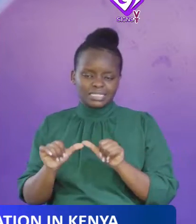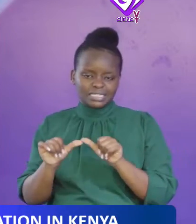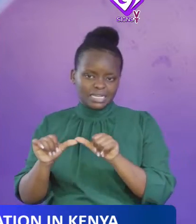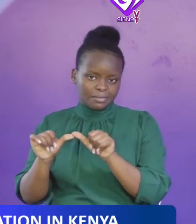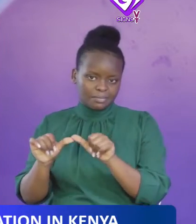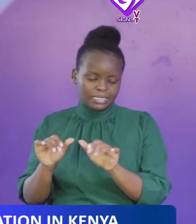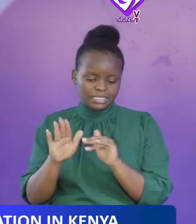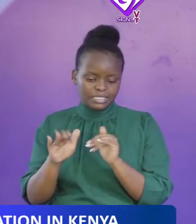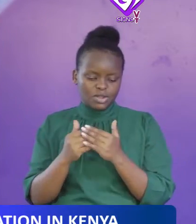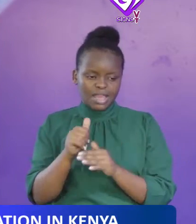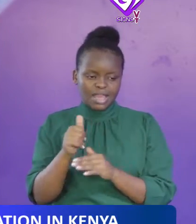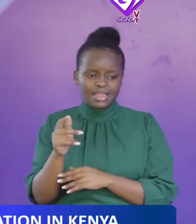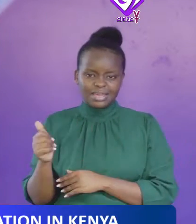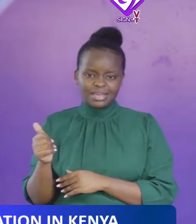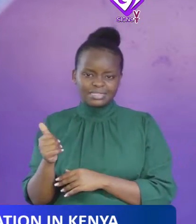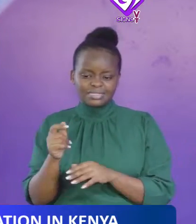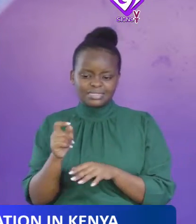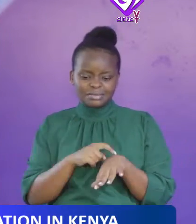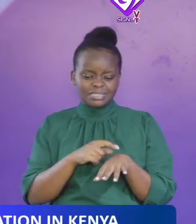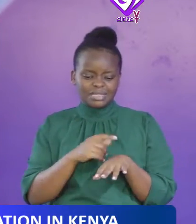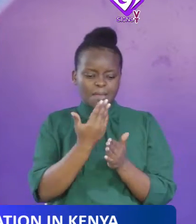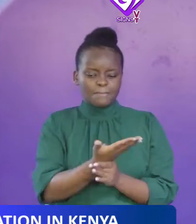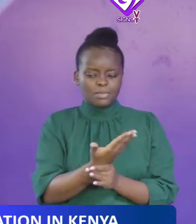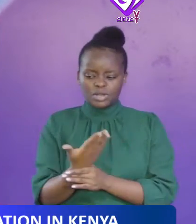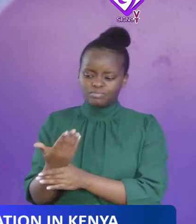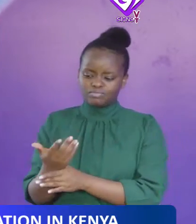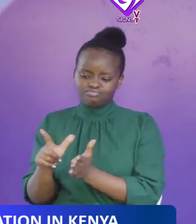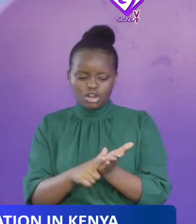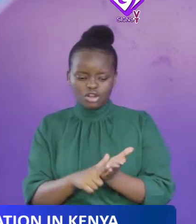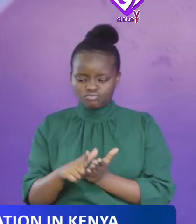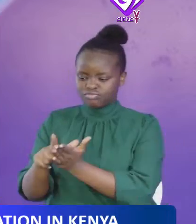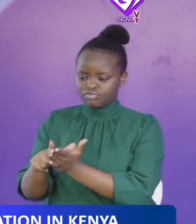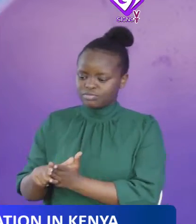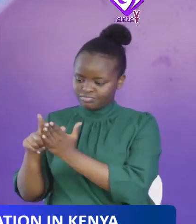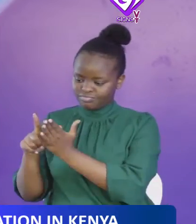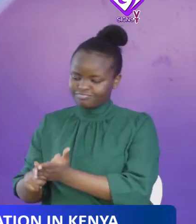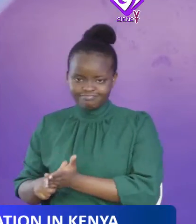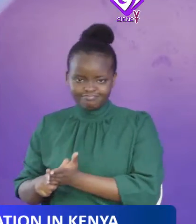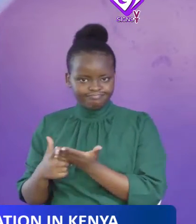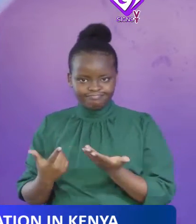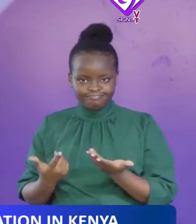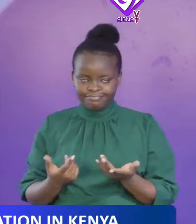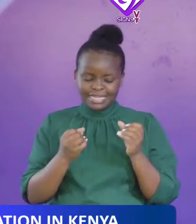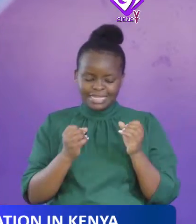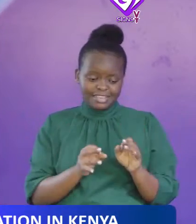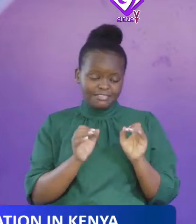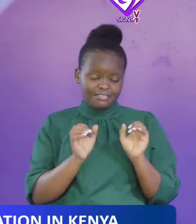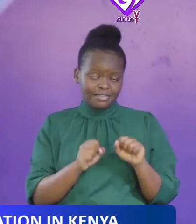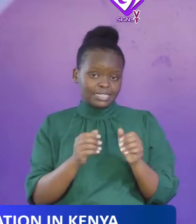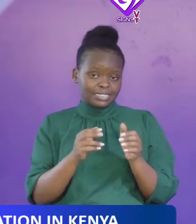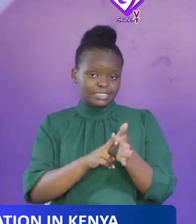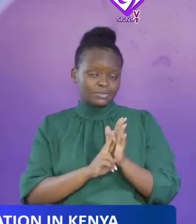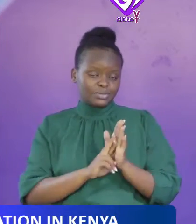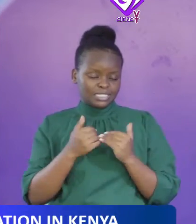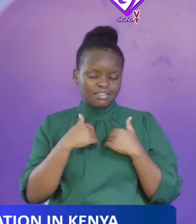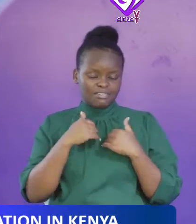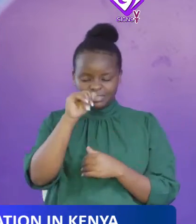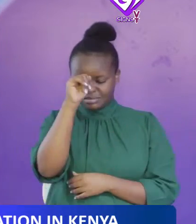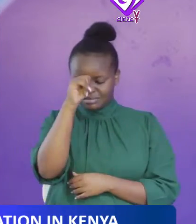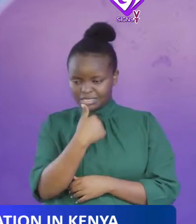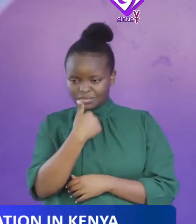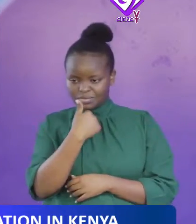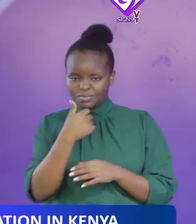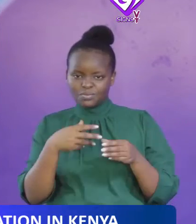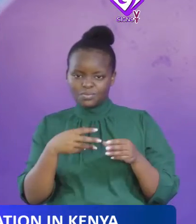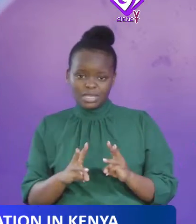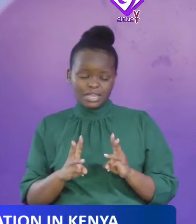every other time is just borrowing. So if we can also request that we have a smart way of